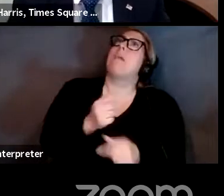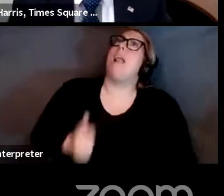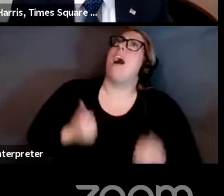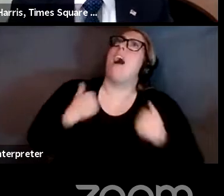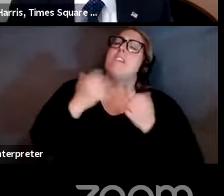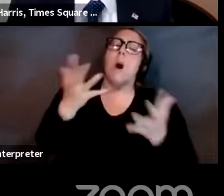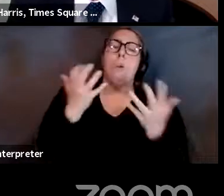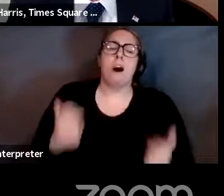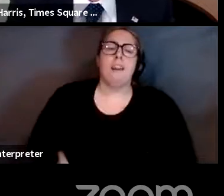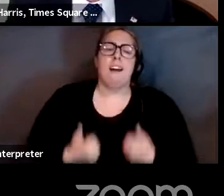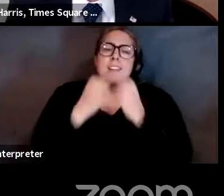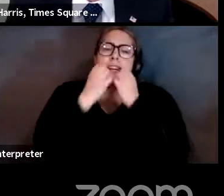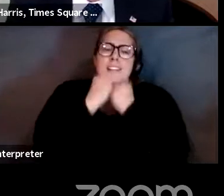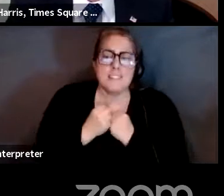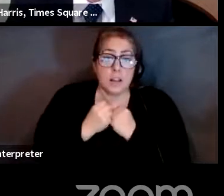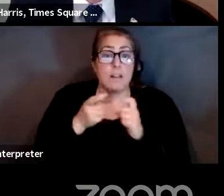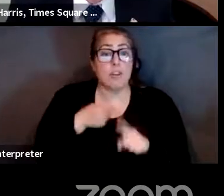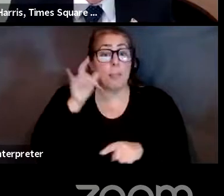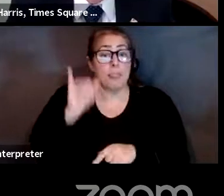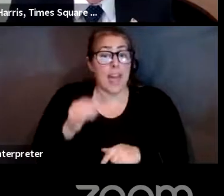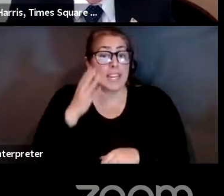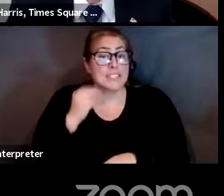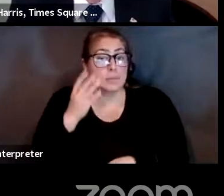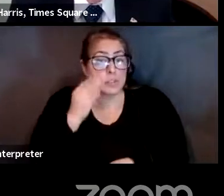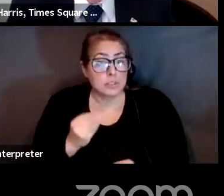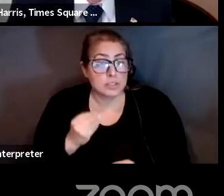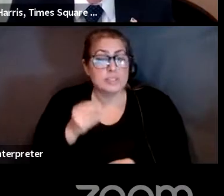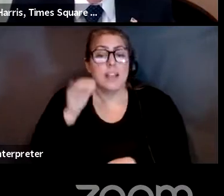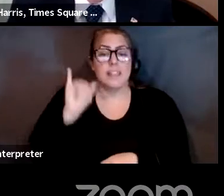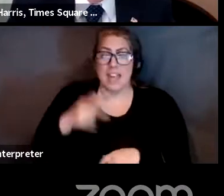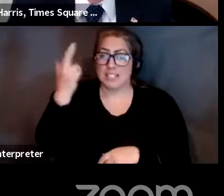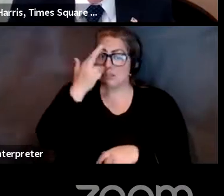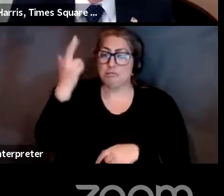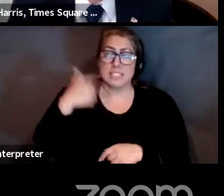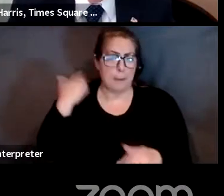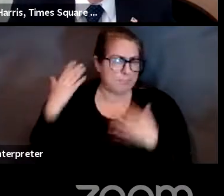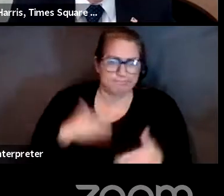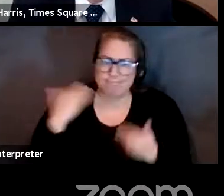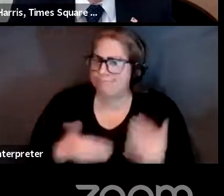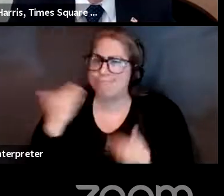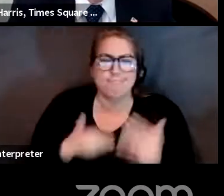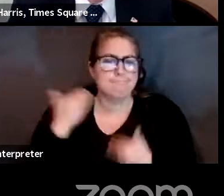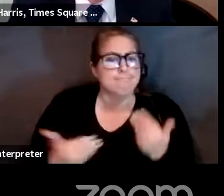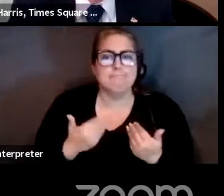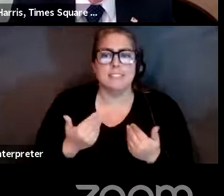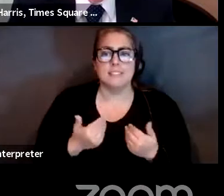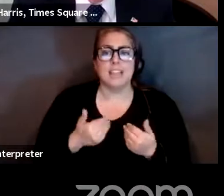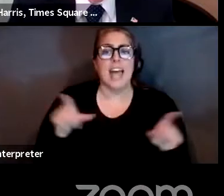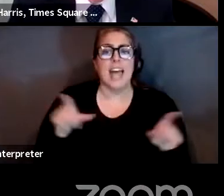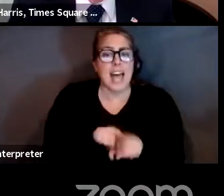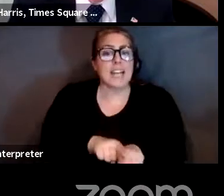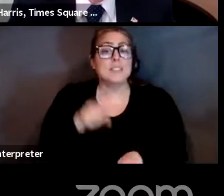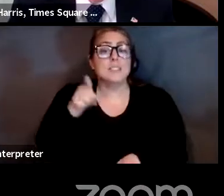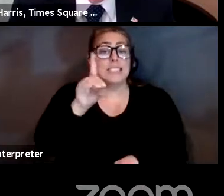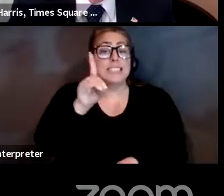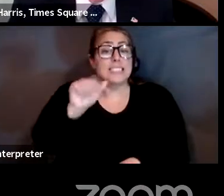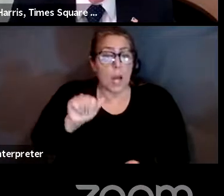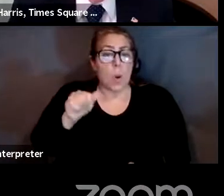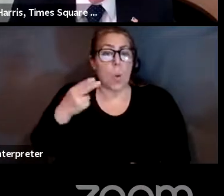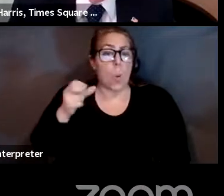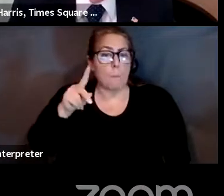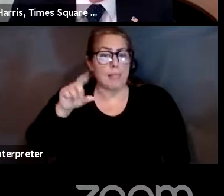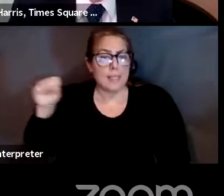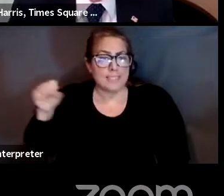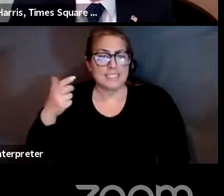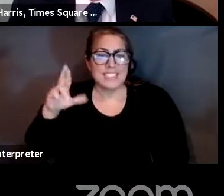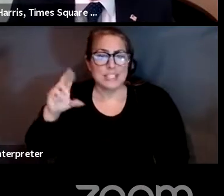live. And from that experience, that's why I'm full steam ahead as the homeless hero, because I've